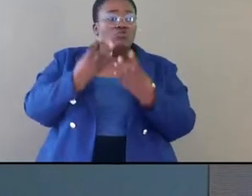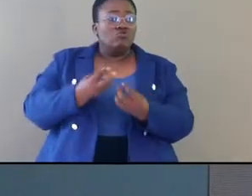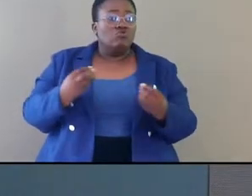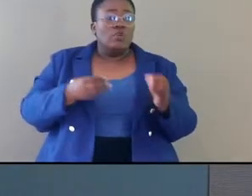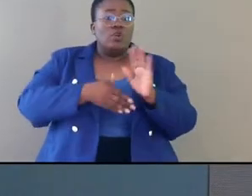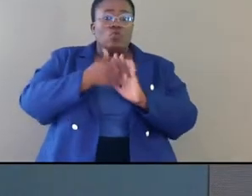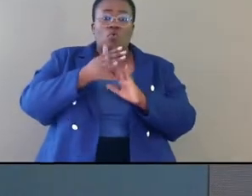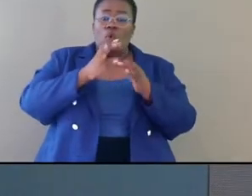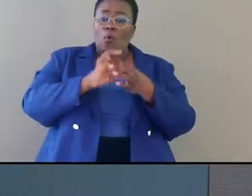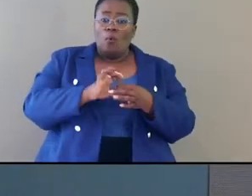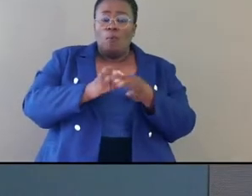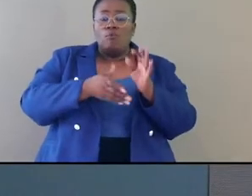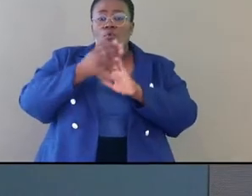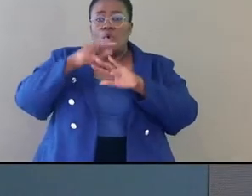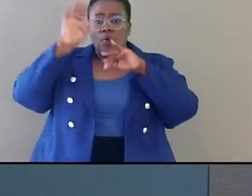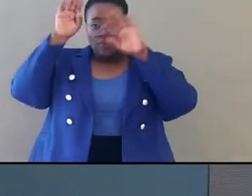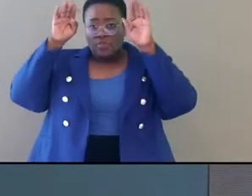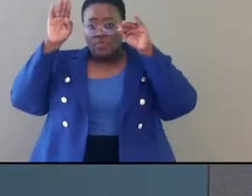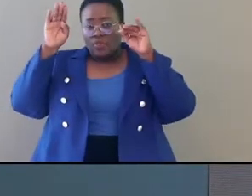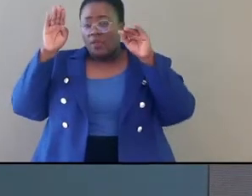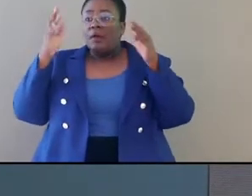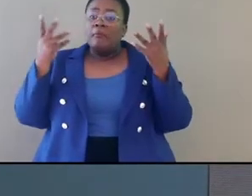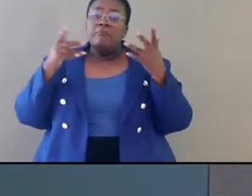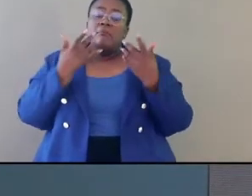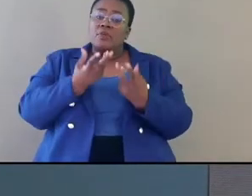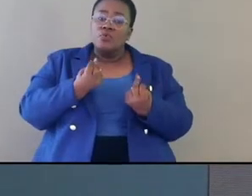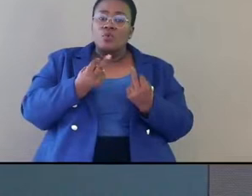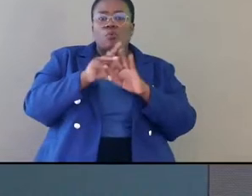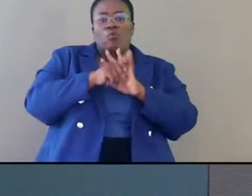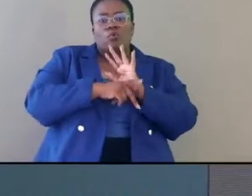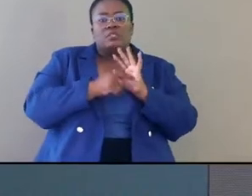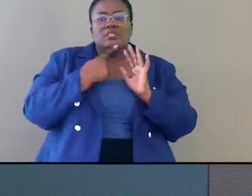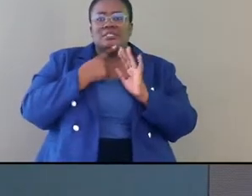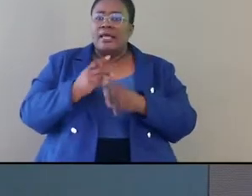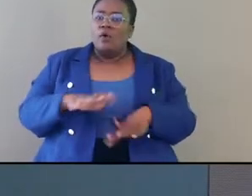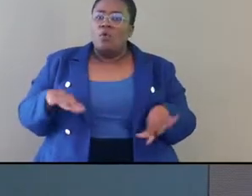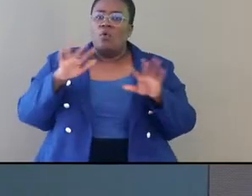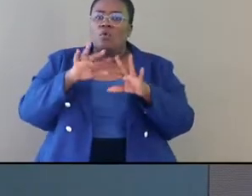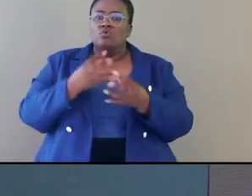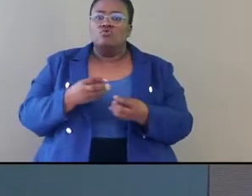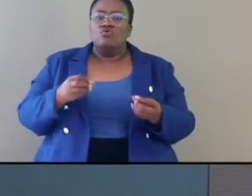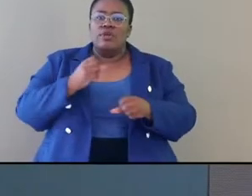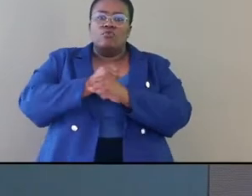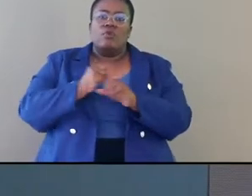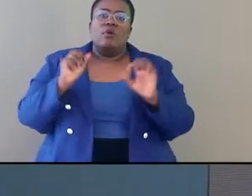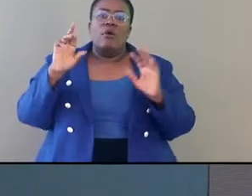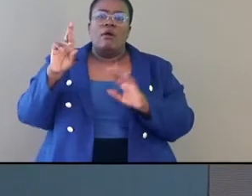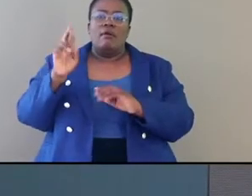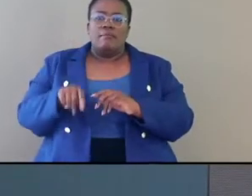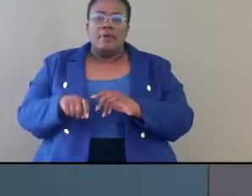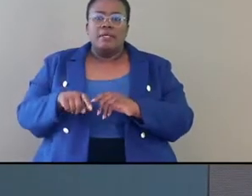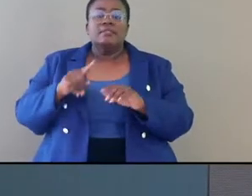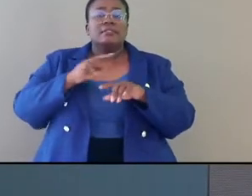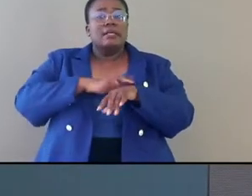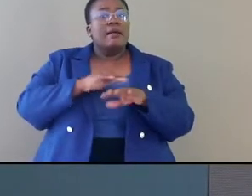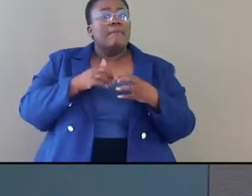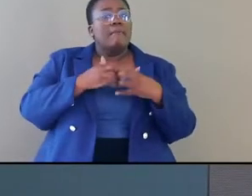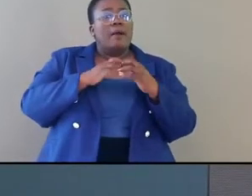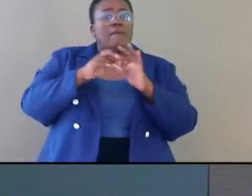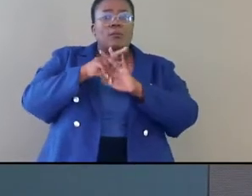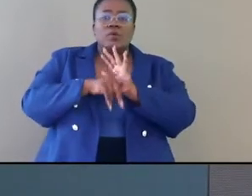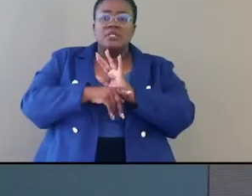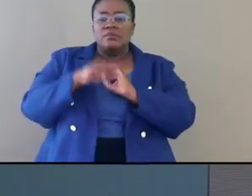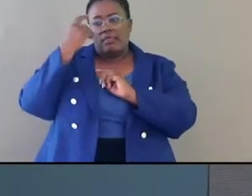going to creches even though we've got new policies that say all children must go to grade R right? So when we make policies and we think about